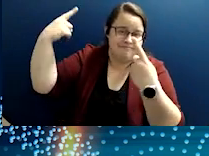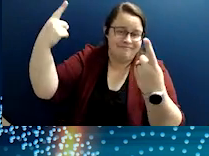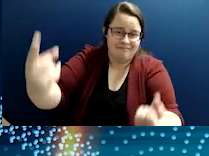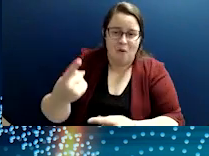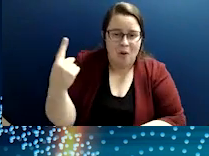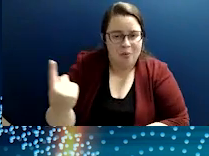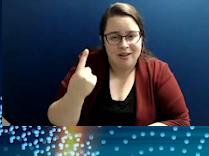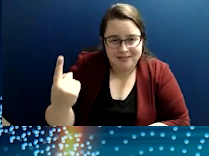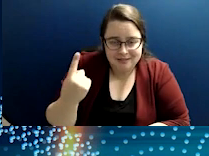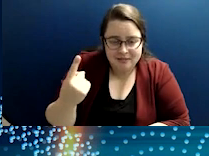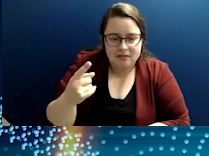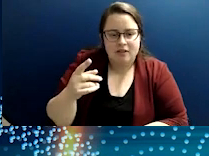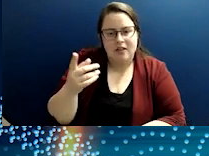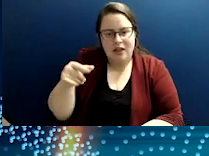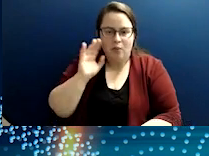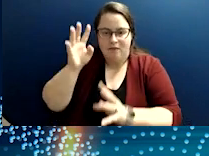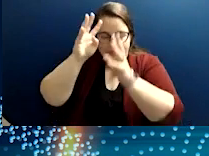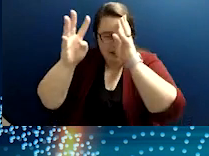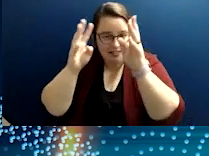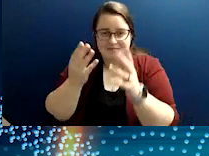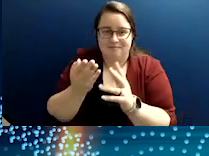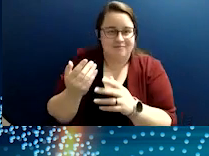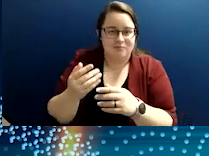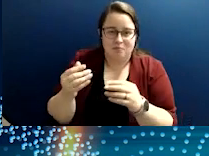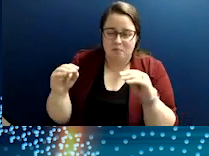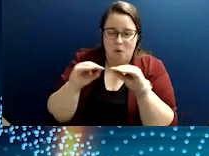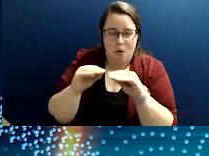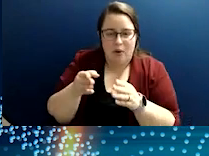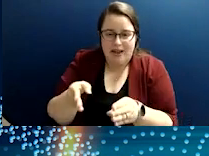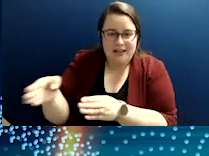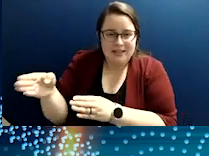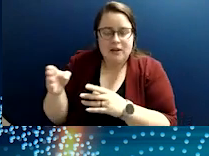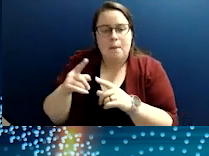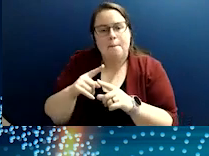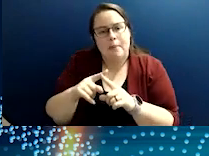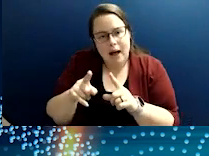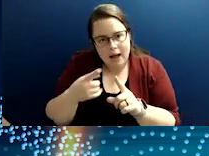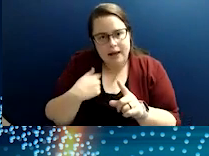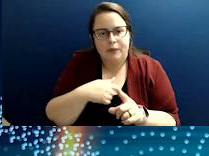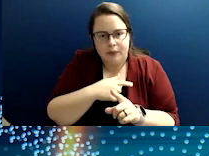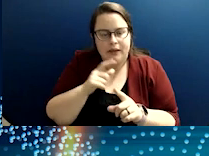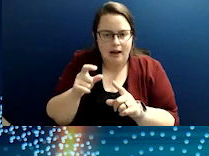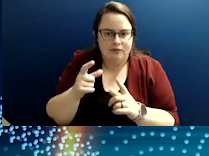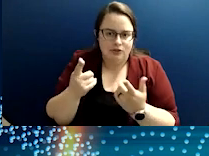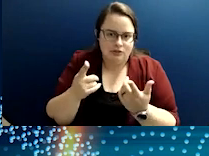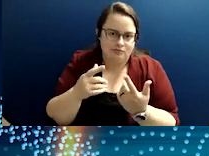need to, I mean, this is just a different, world. Yeah. Yeah. Okay. So, yeah.